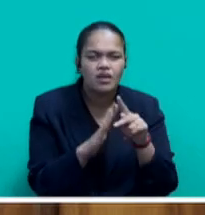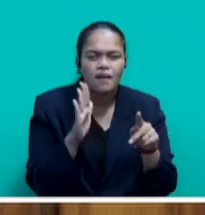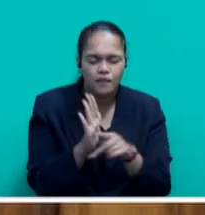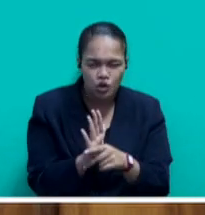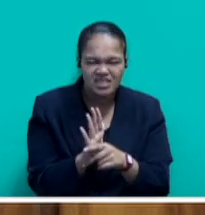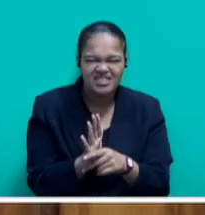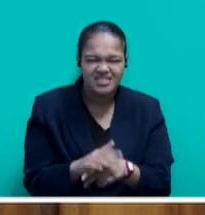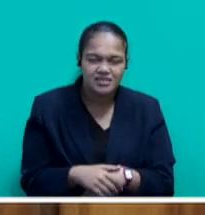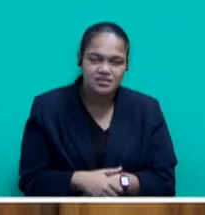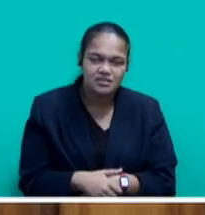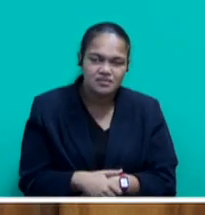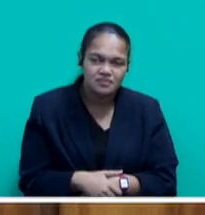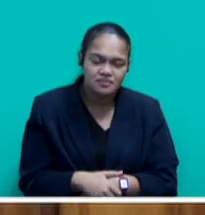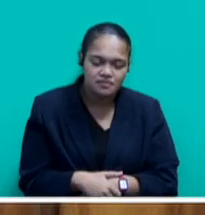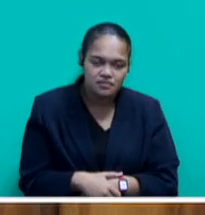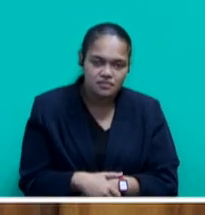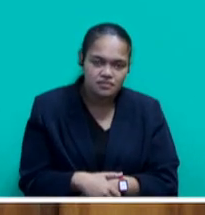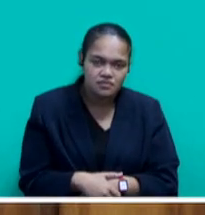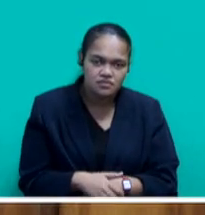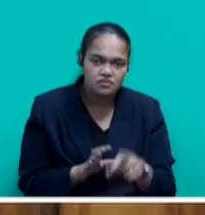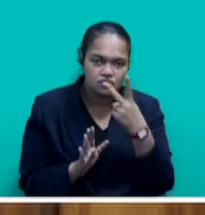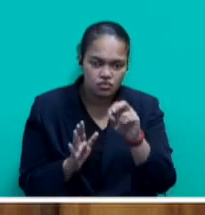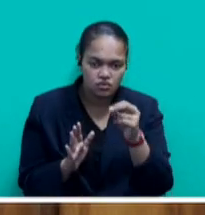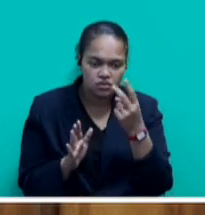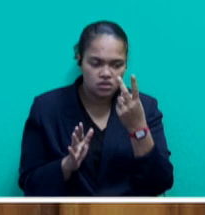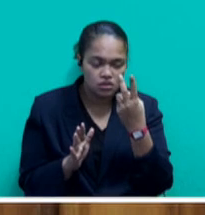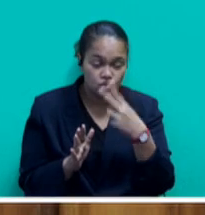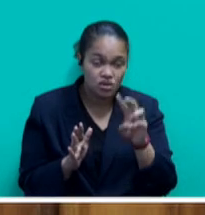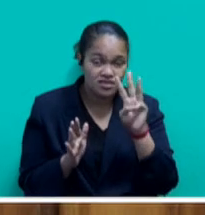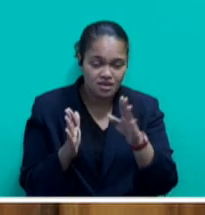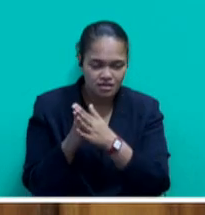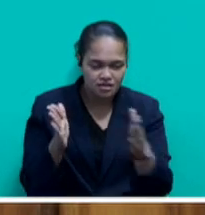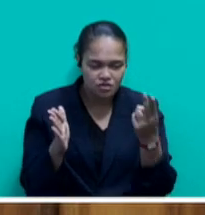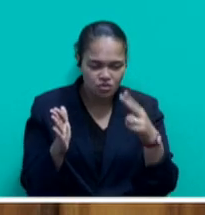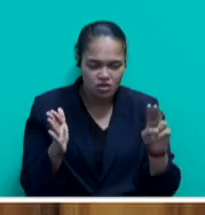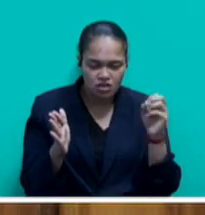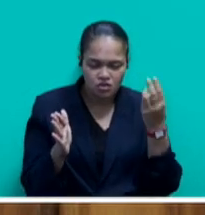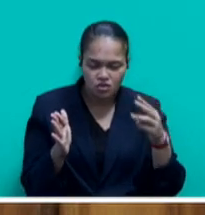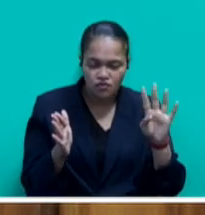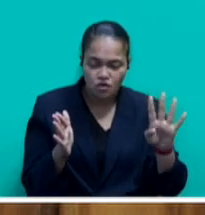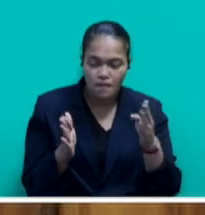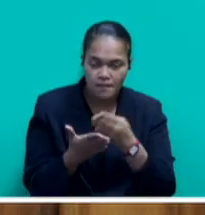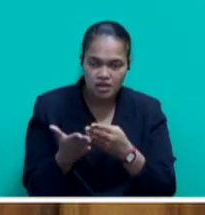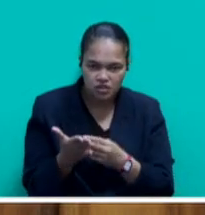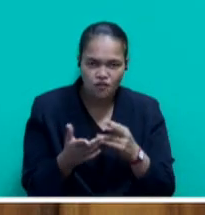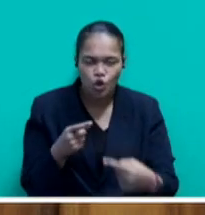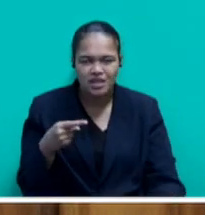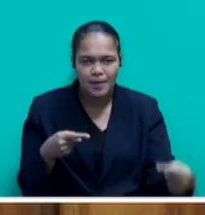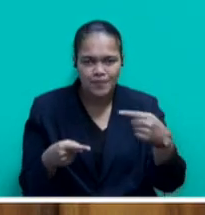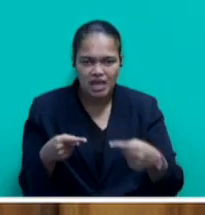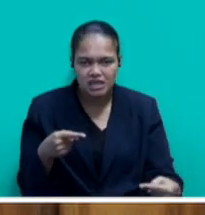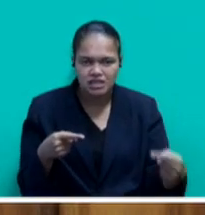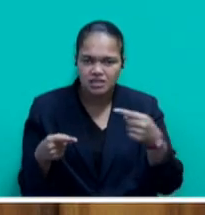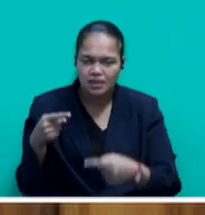analysis and informed advice. The 2023-24 budget table before this House for debate addresses